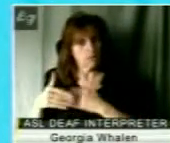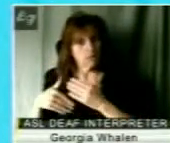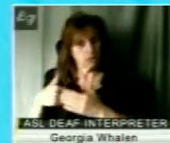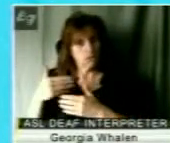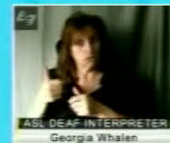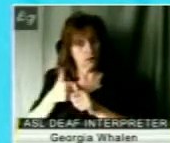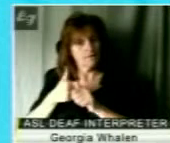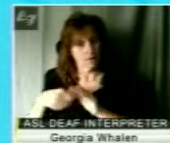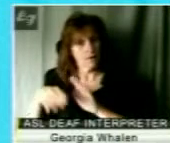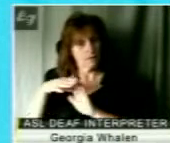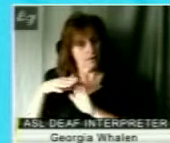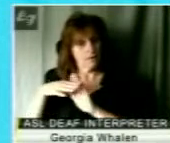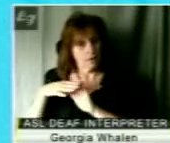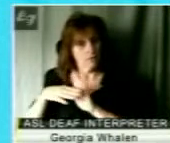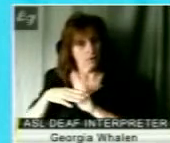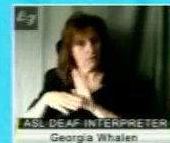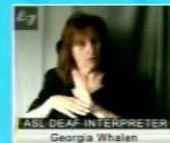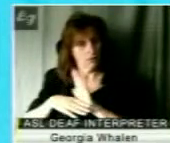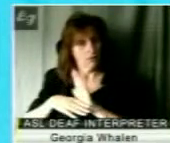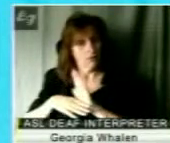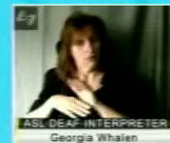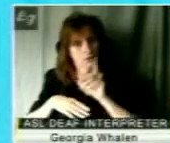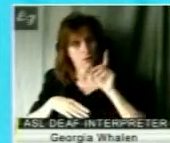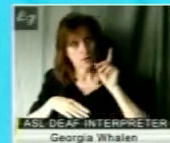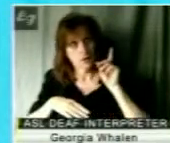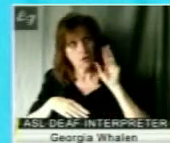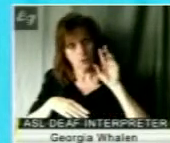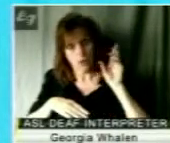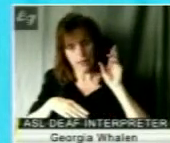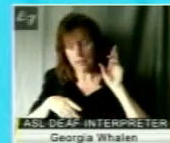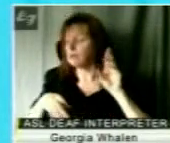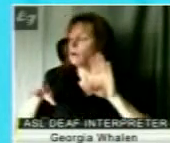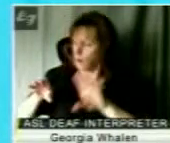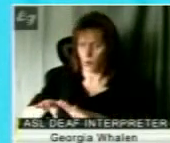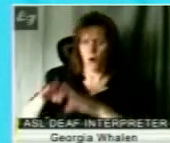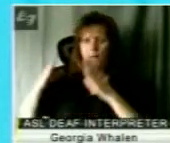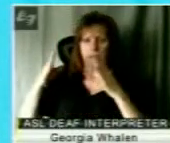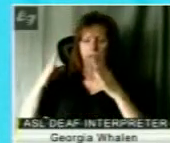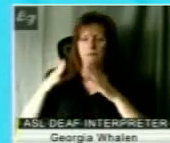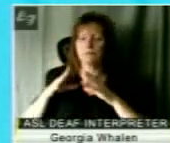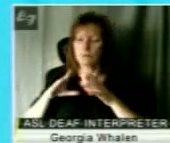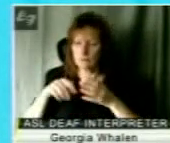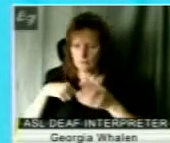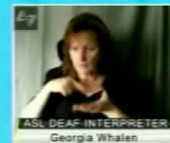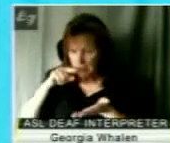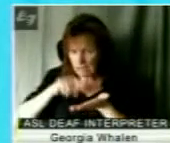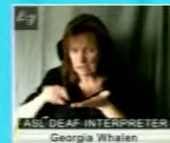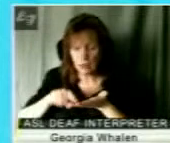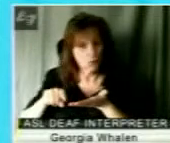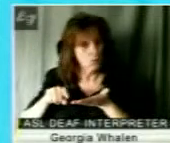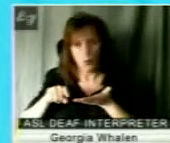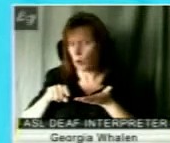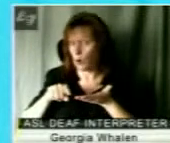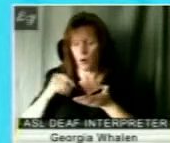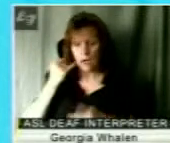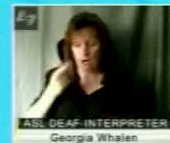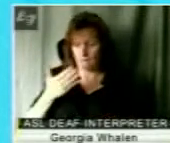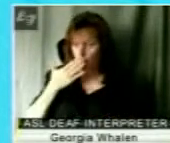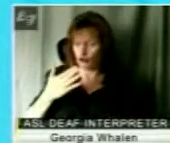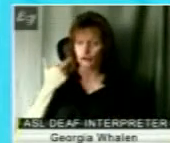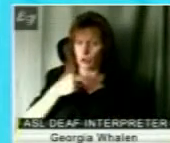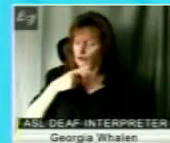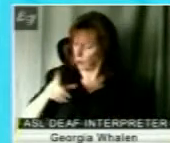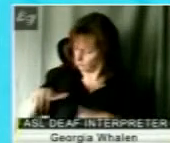forward without us having to clear them or anything like that. But we are looking at developing a little bit more guidance for them around what to do. And hence, you'll start to